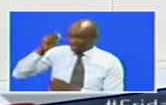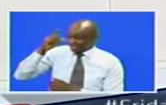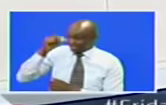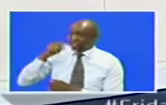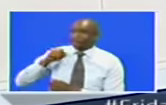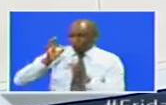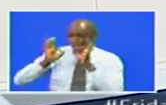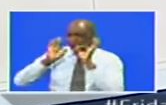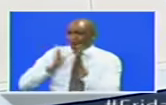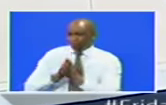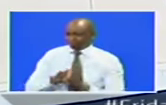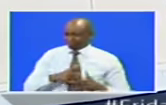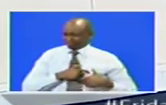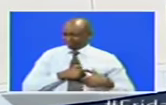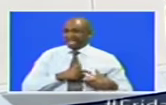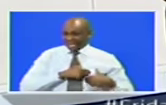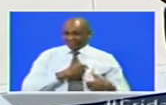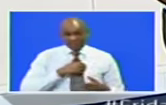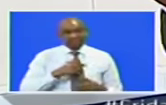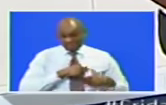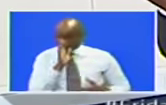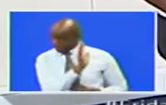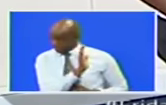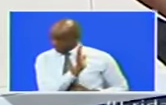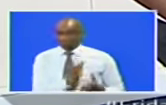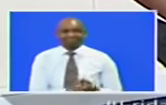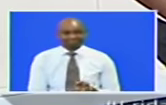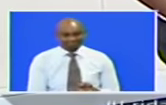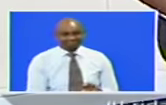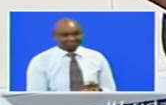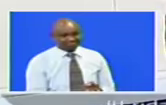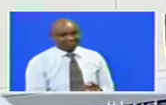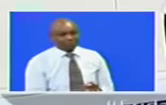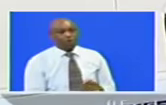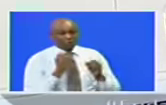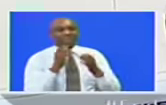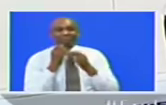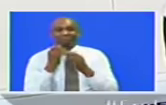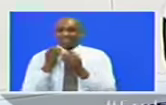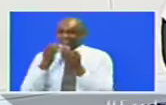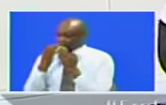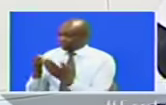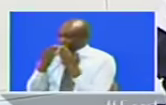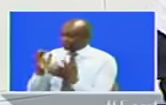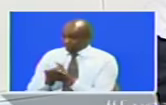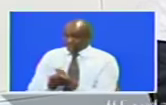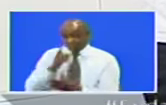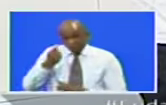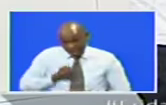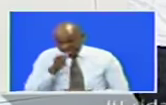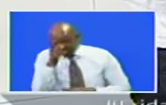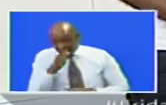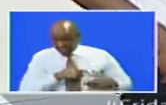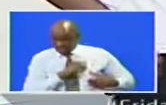She is splendid, and she's watching. I thought she was splendid, that's her name. Yeah. Splendid her. Yeah. Okay, thank you so much. Splendid. Thank you. Lady out there.